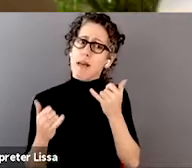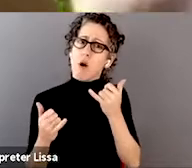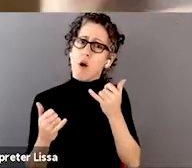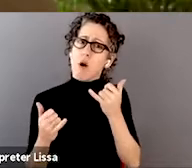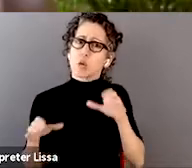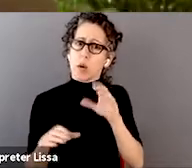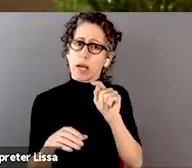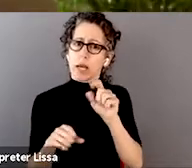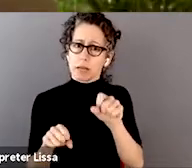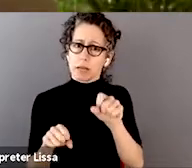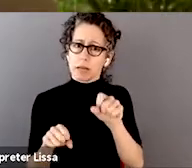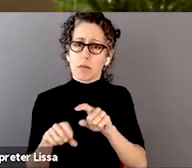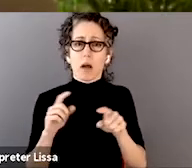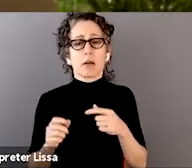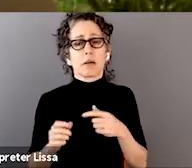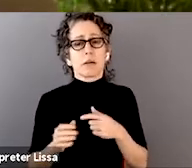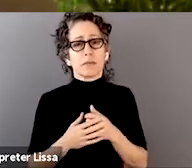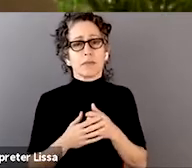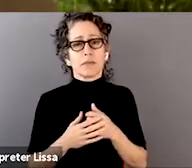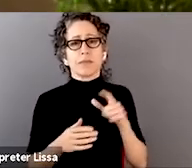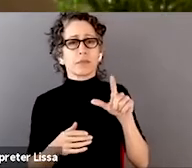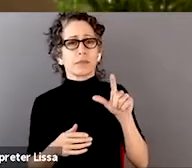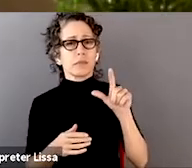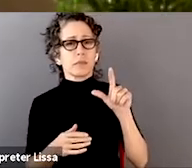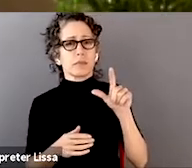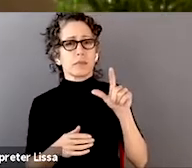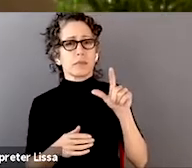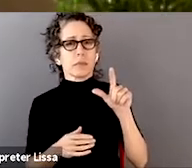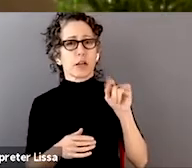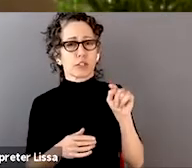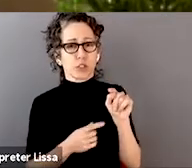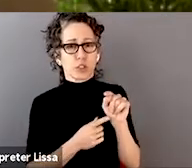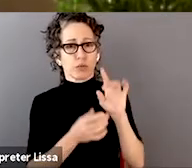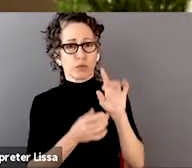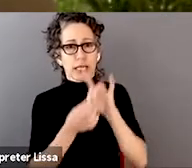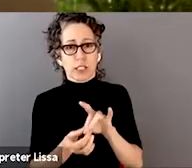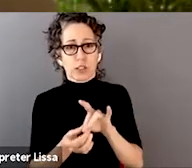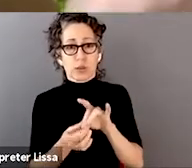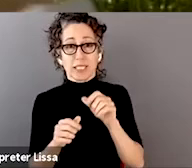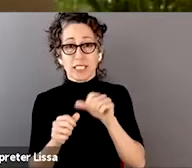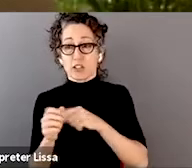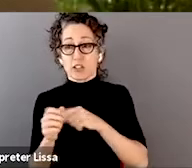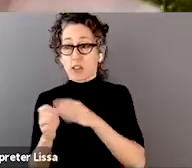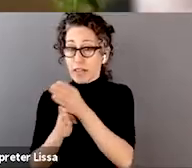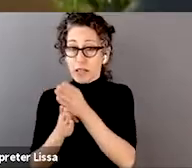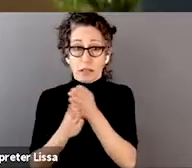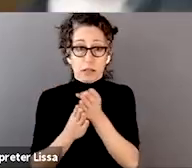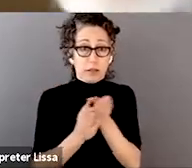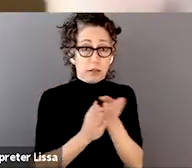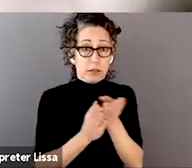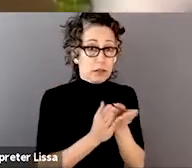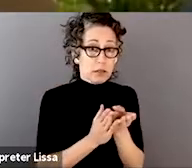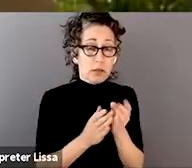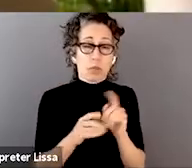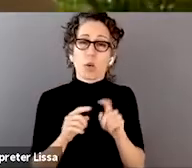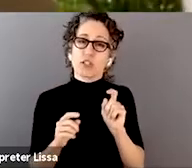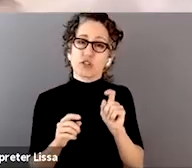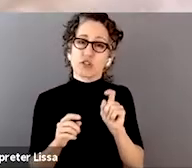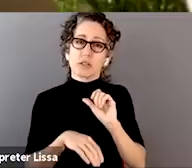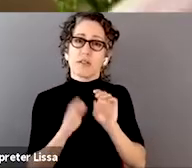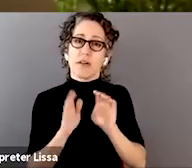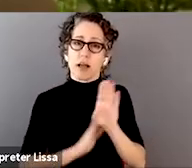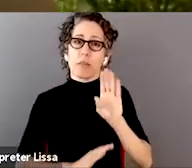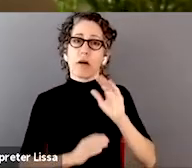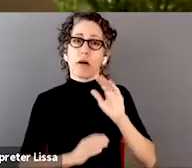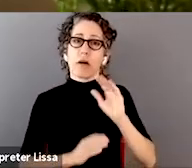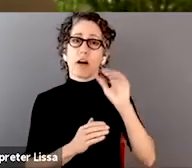terms of literature in each of these fields that we could potentially develop like some kinds of checklists again to say that here is all